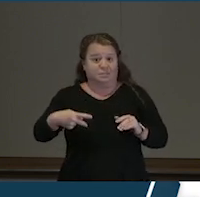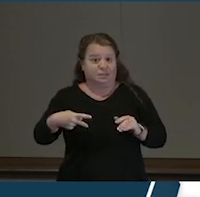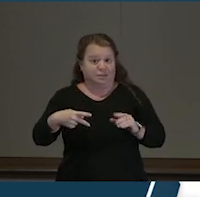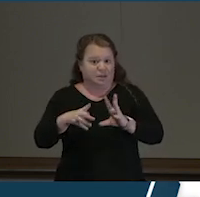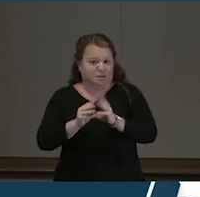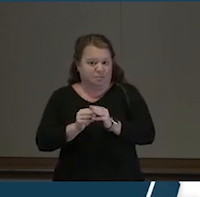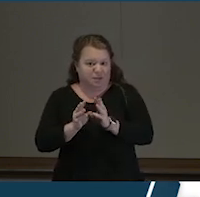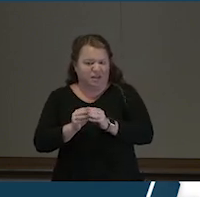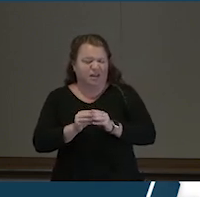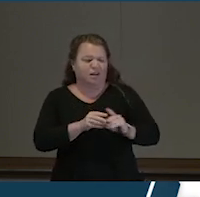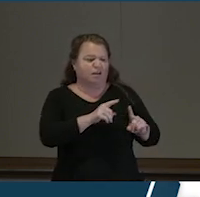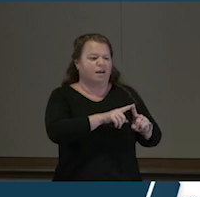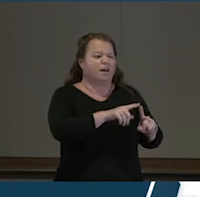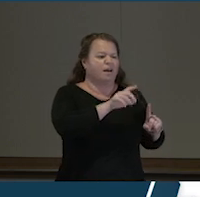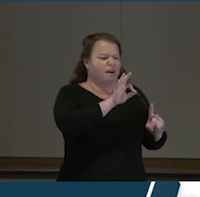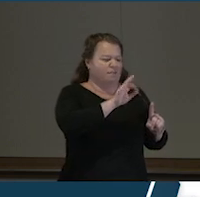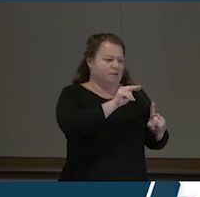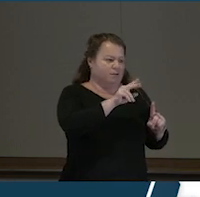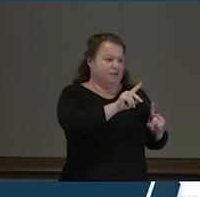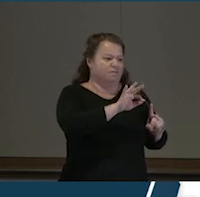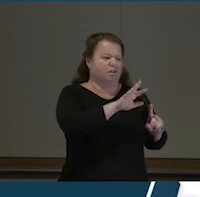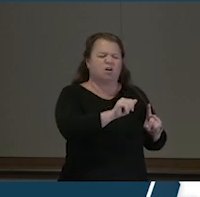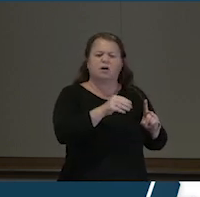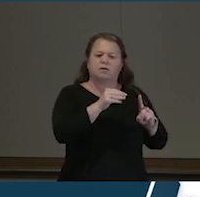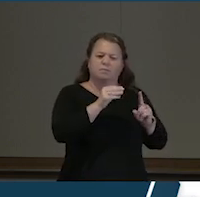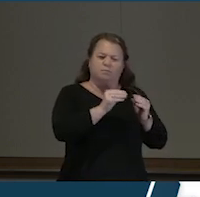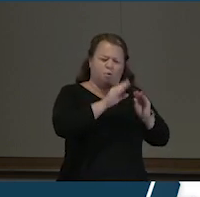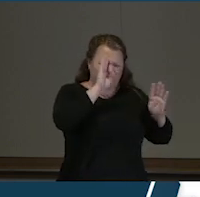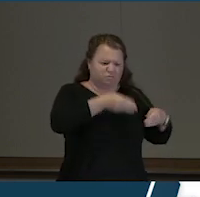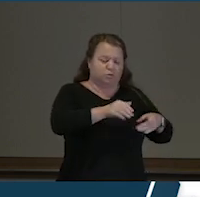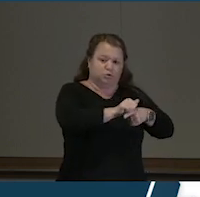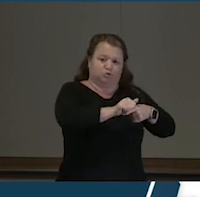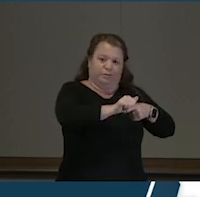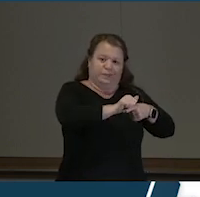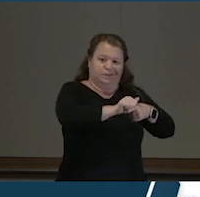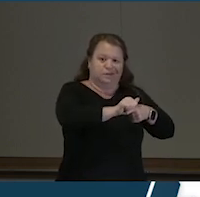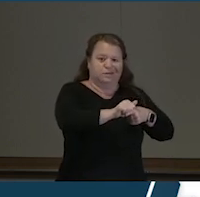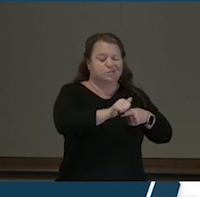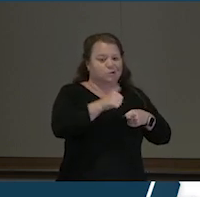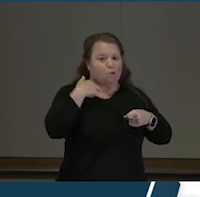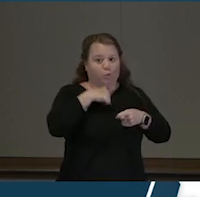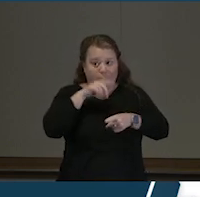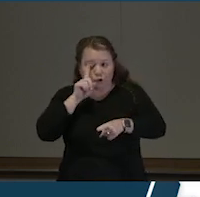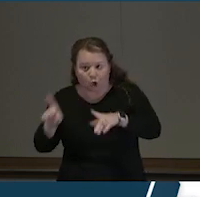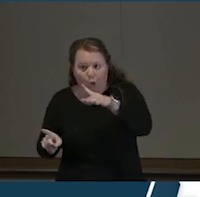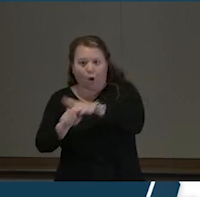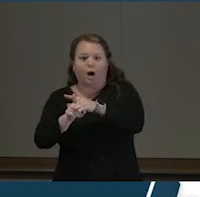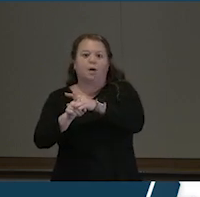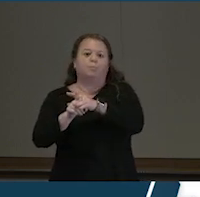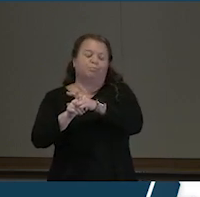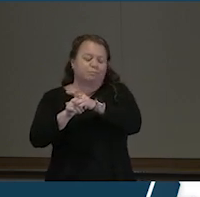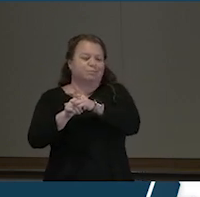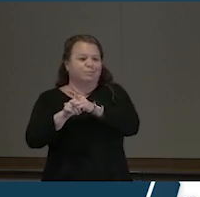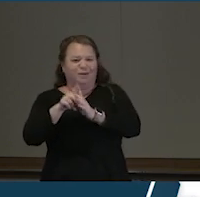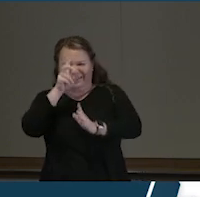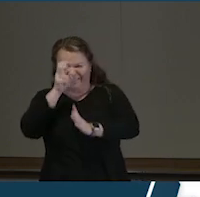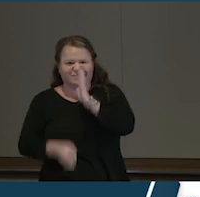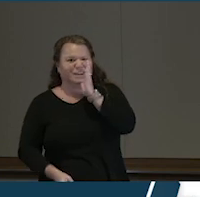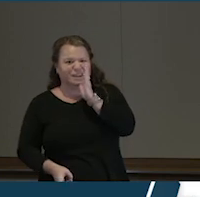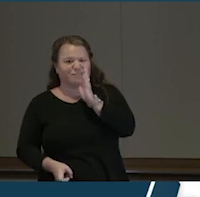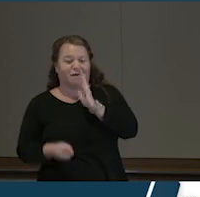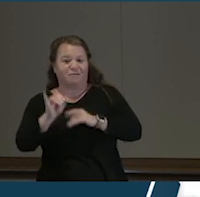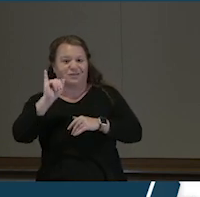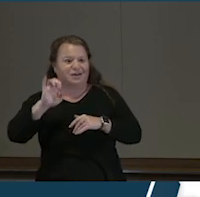is more of a training organization. We actually get into the nitty-gritty and the down and dirty inside